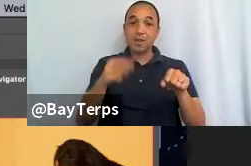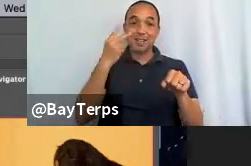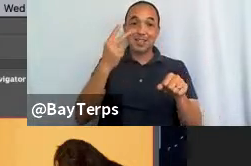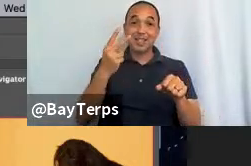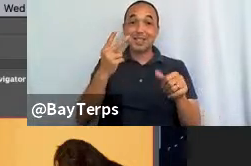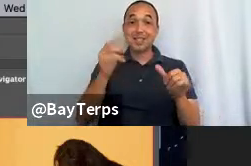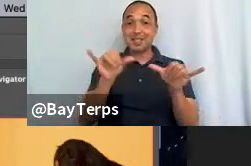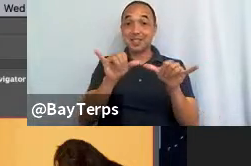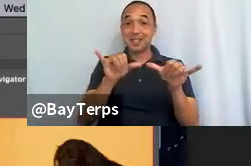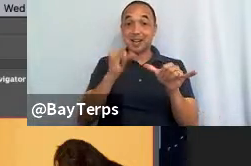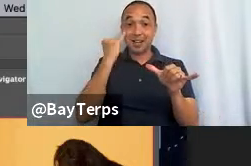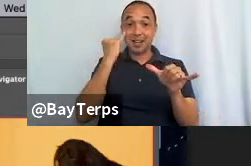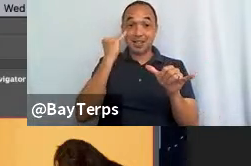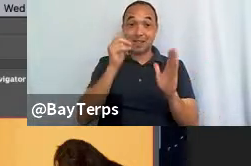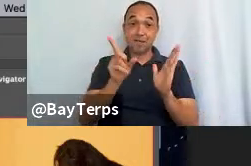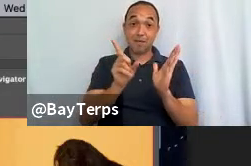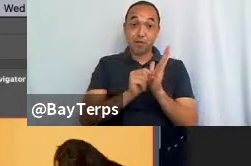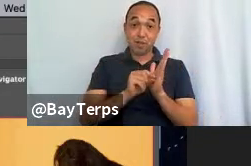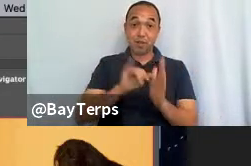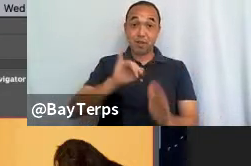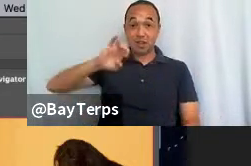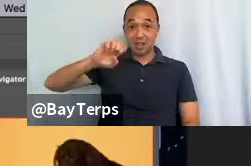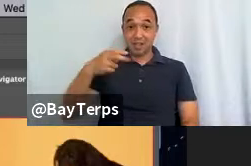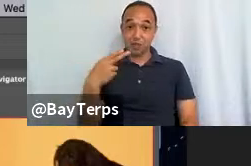printed out in inches.